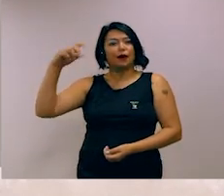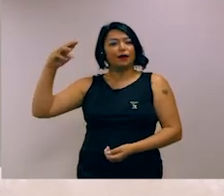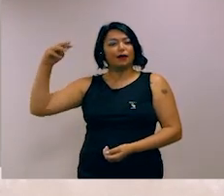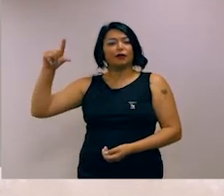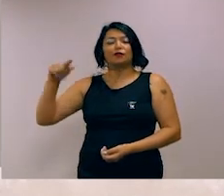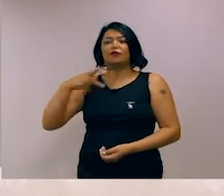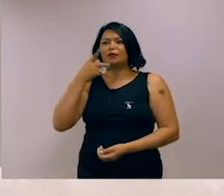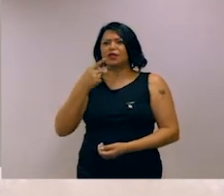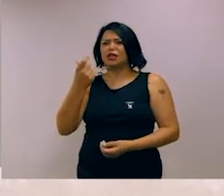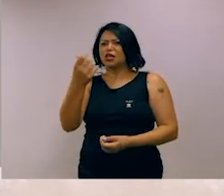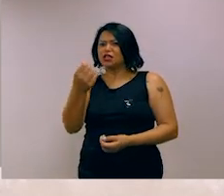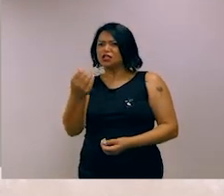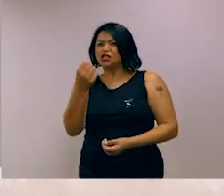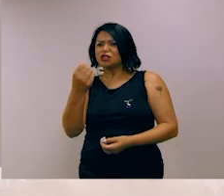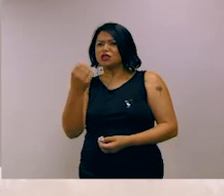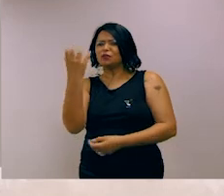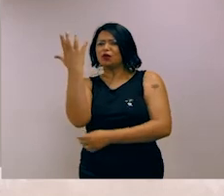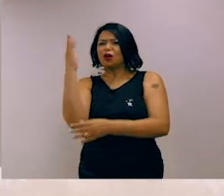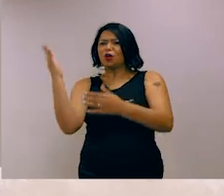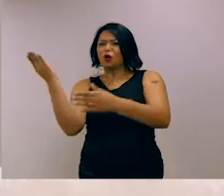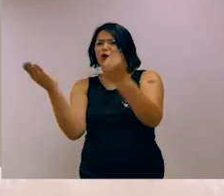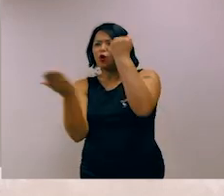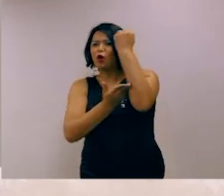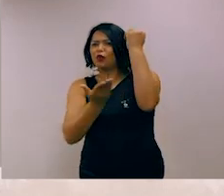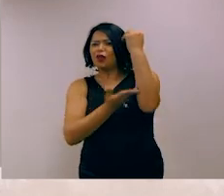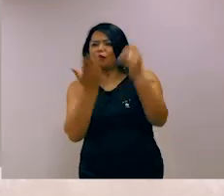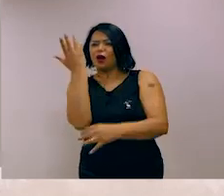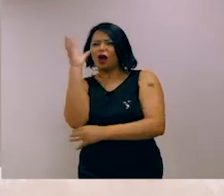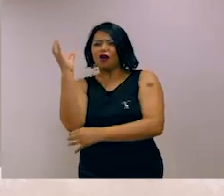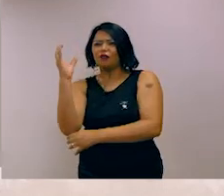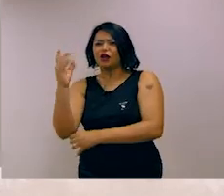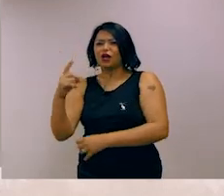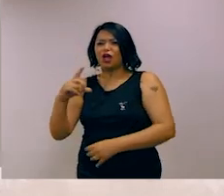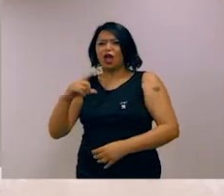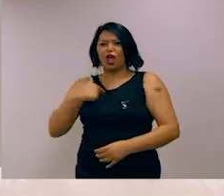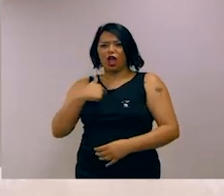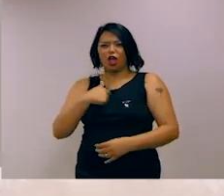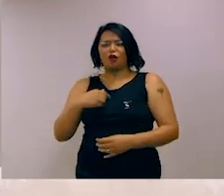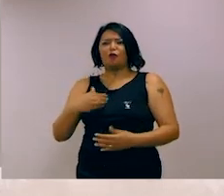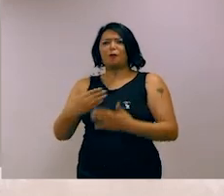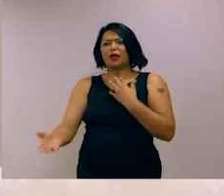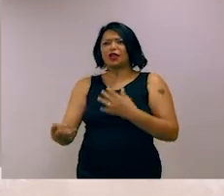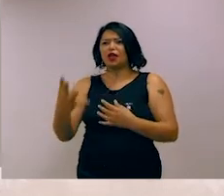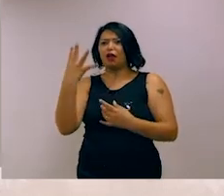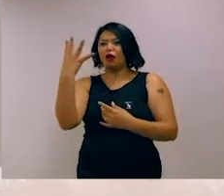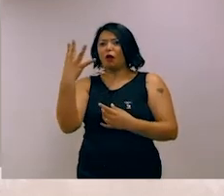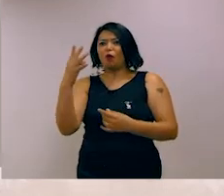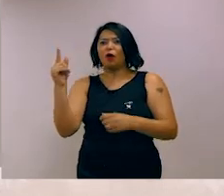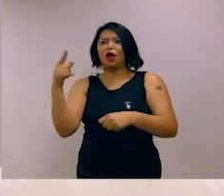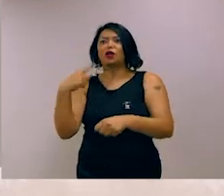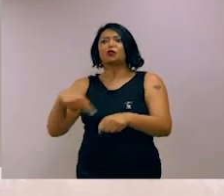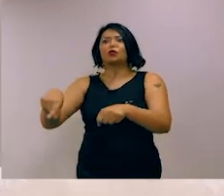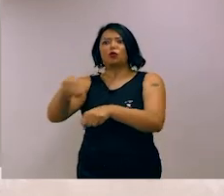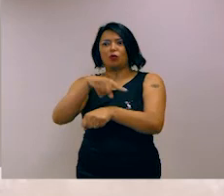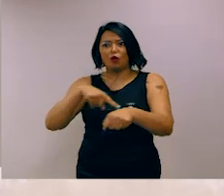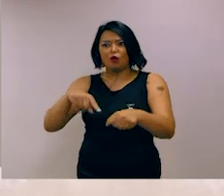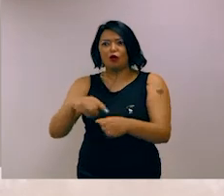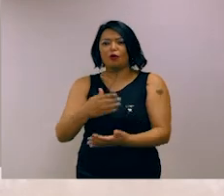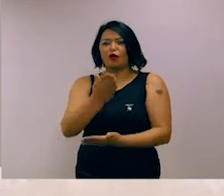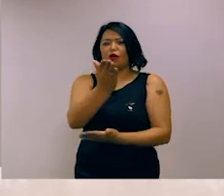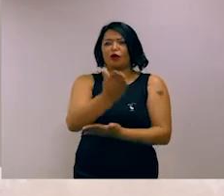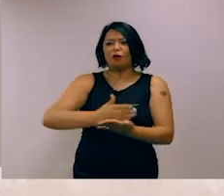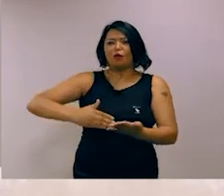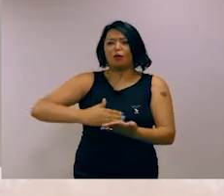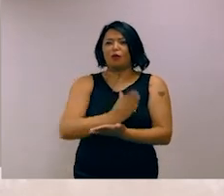which is to say, invest in your skills and methods. So what I would like to do now is invest a little bit in